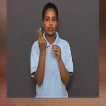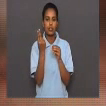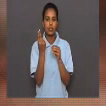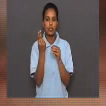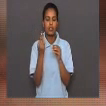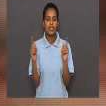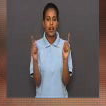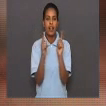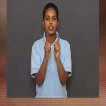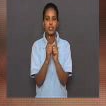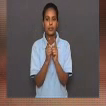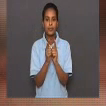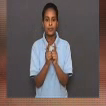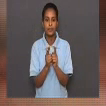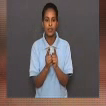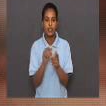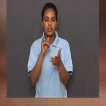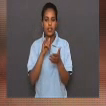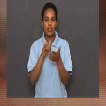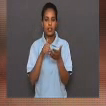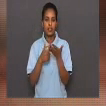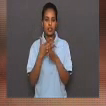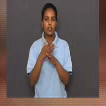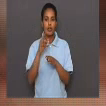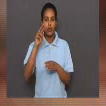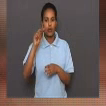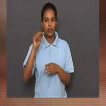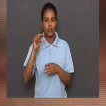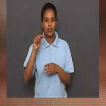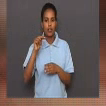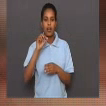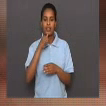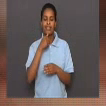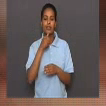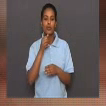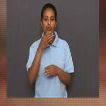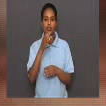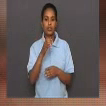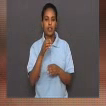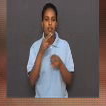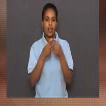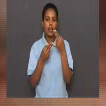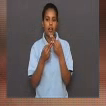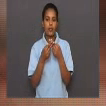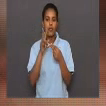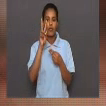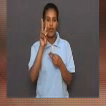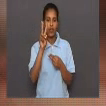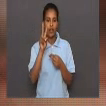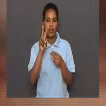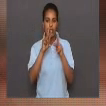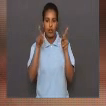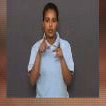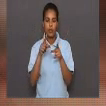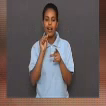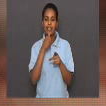by using the relation. Thus, the normality of the acid solution times the